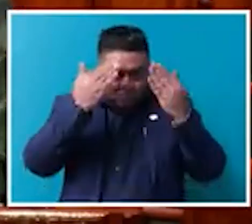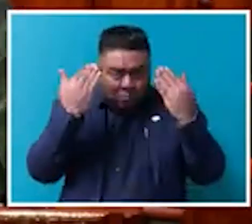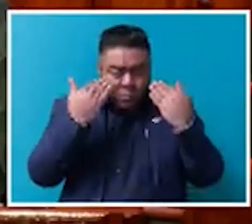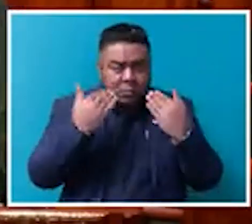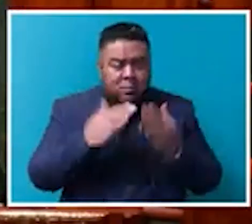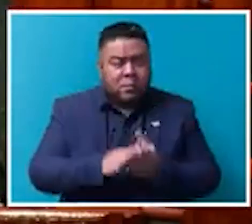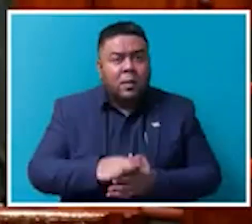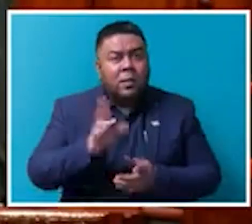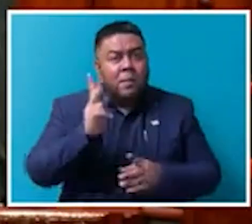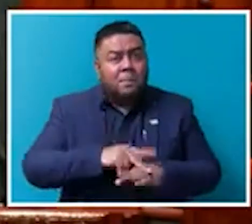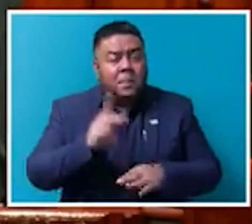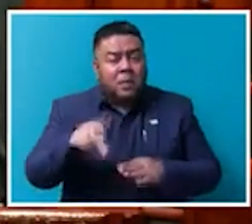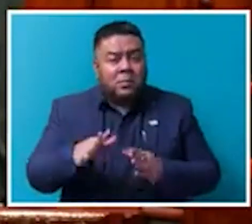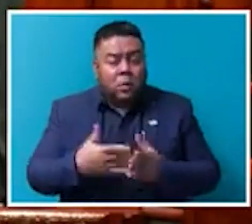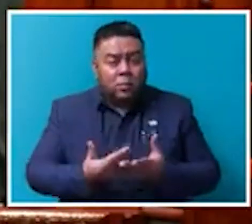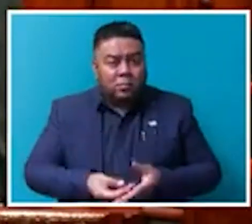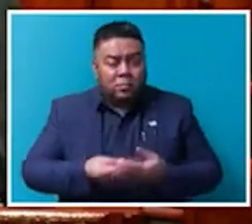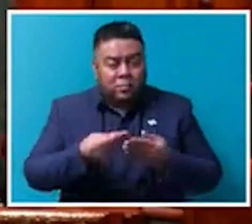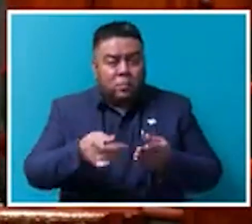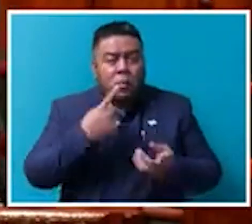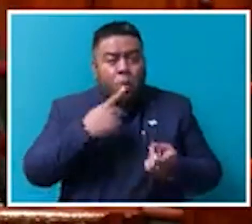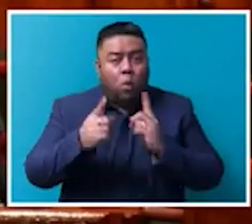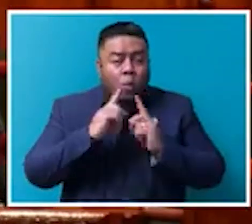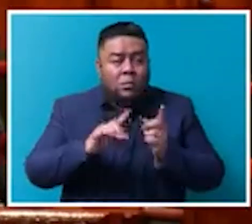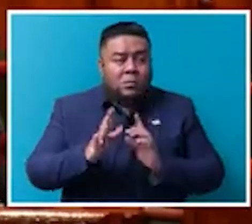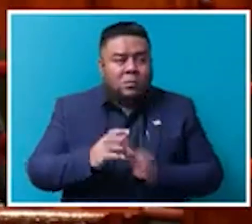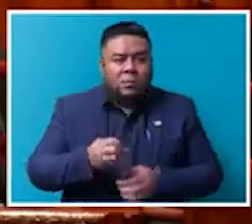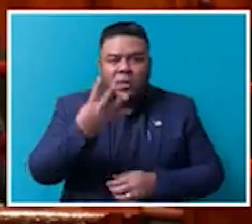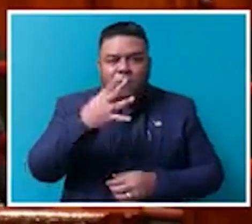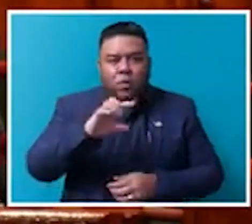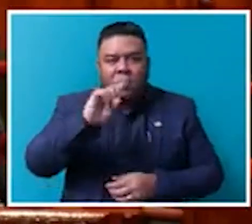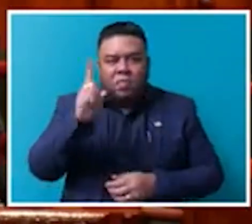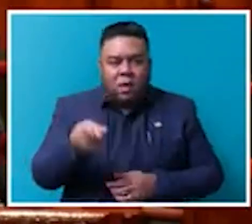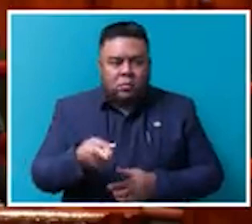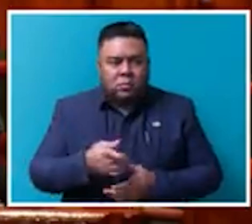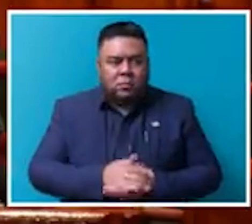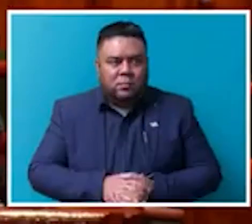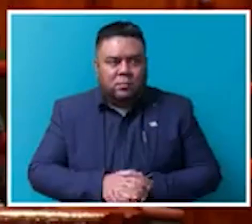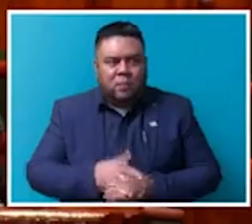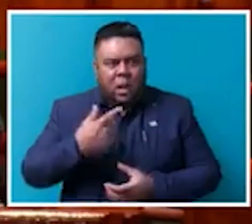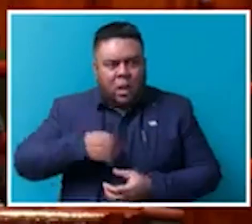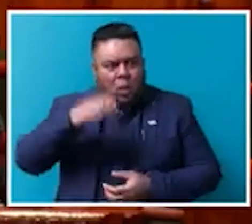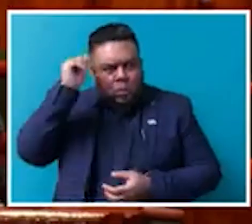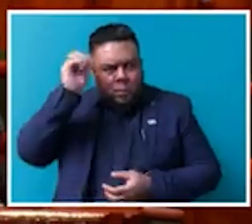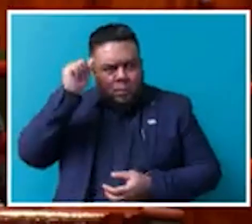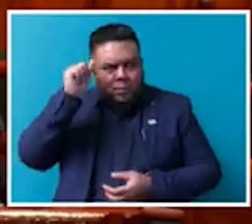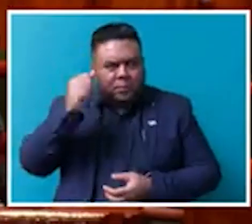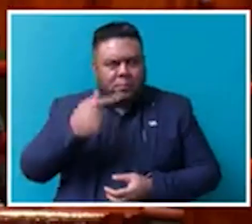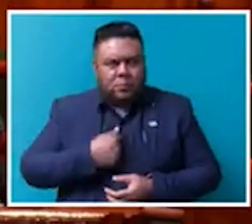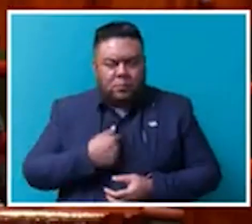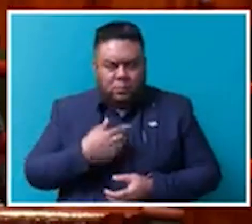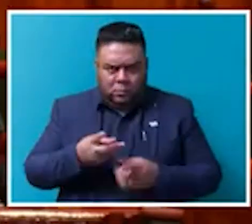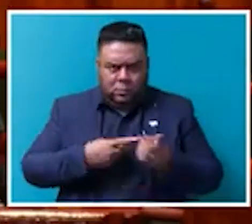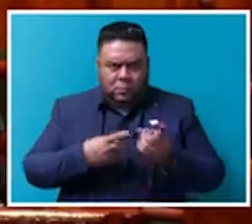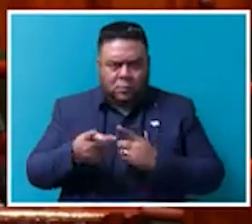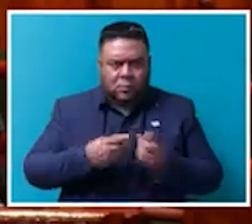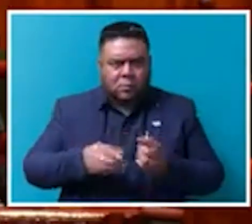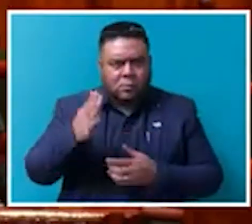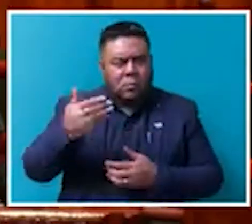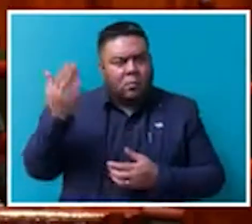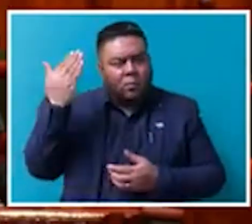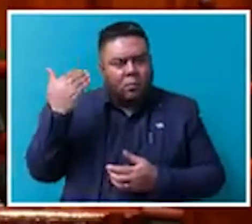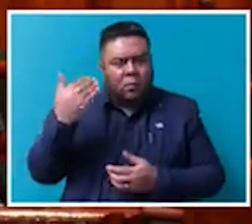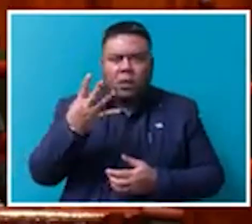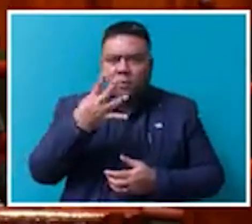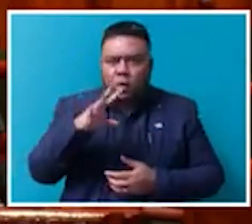the passport stock that has been ordered annually has been 40,000. I remember, I think, even when I was Director of Immigration way back then, it was always